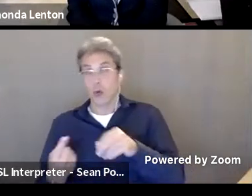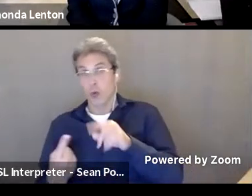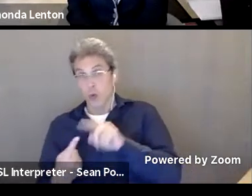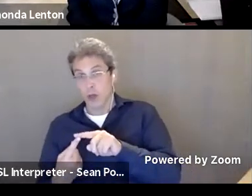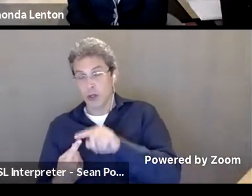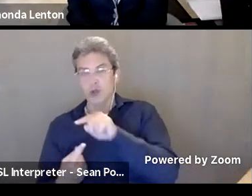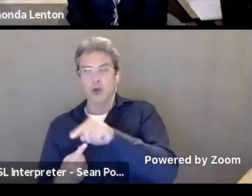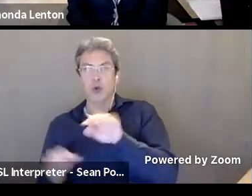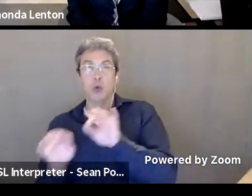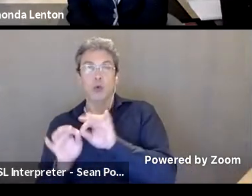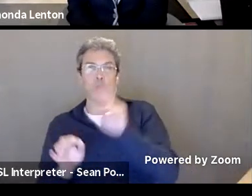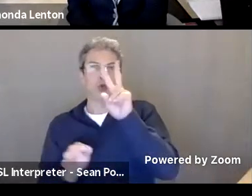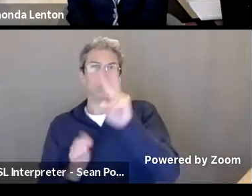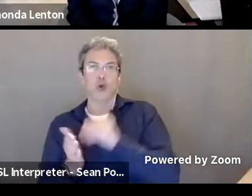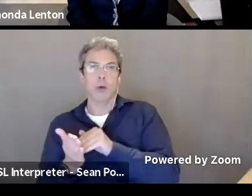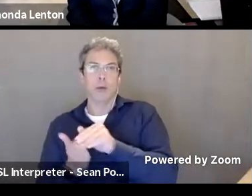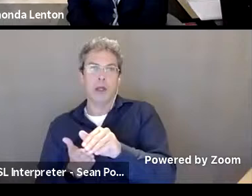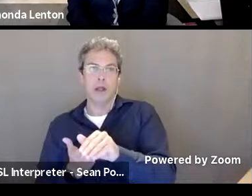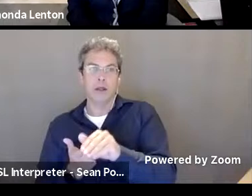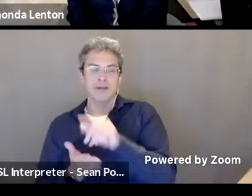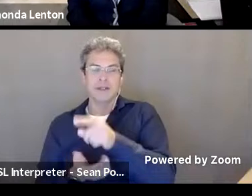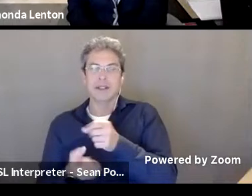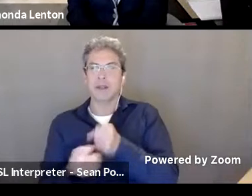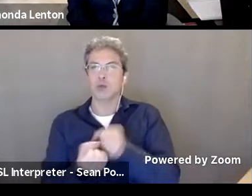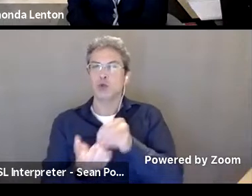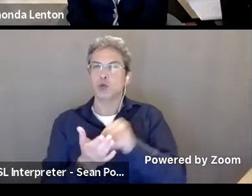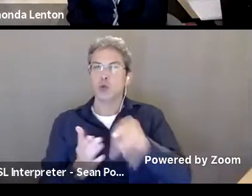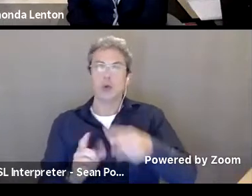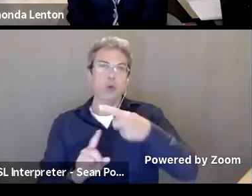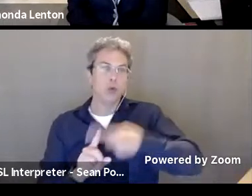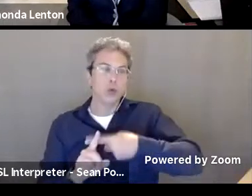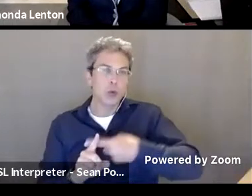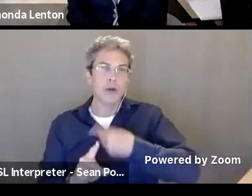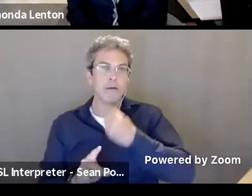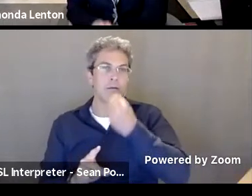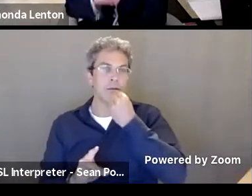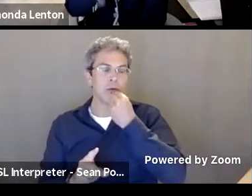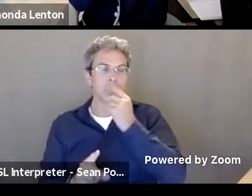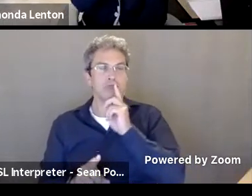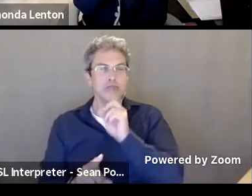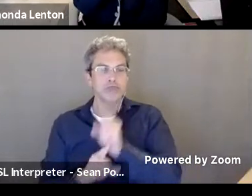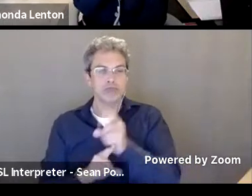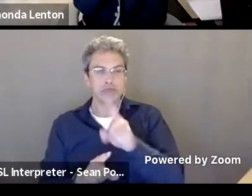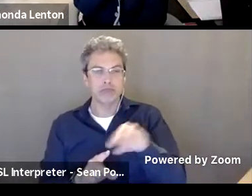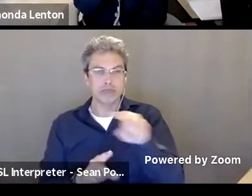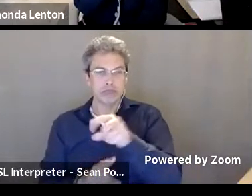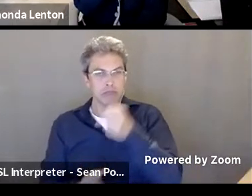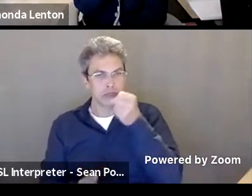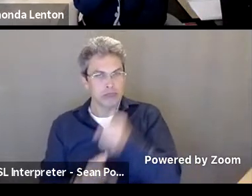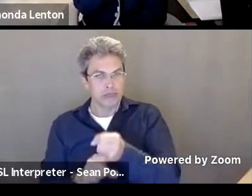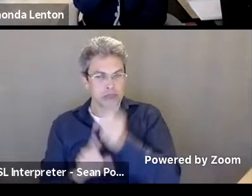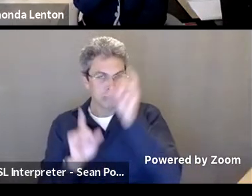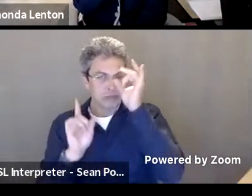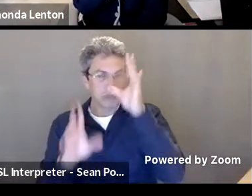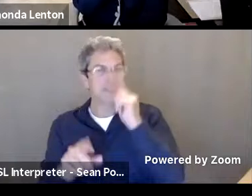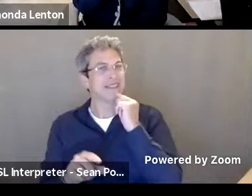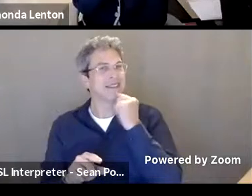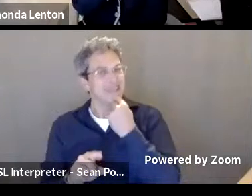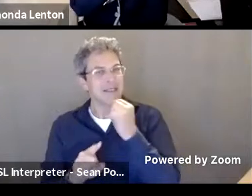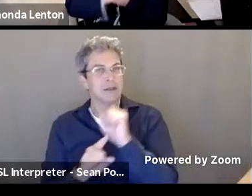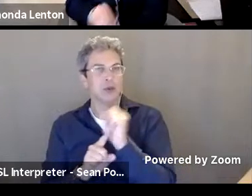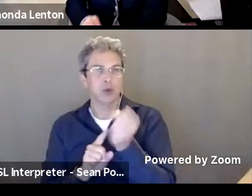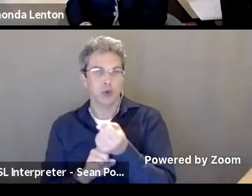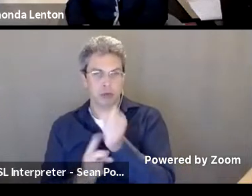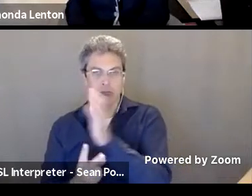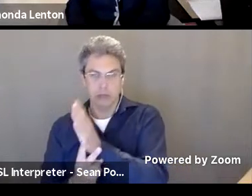students who just couldn't pay rent, couldn't buy food. Really, they were in an urgent situation.